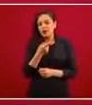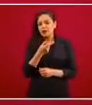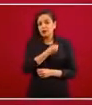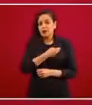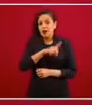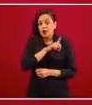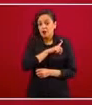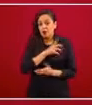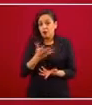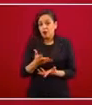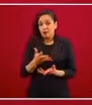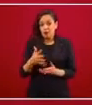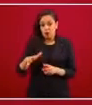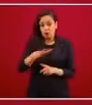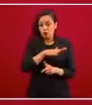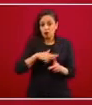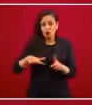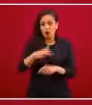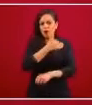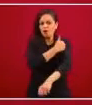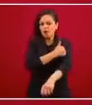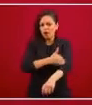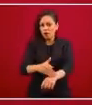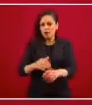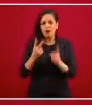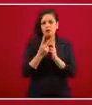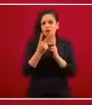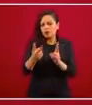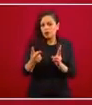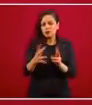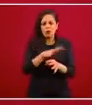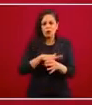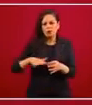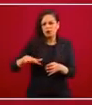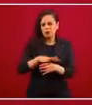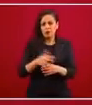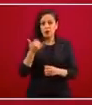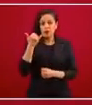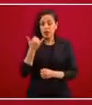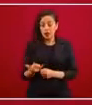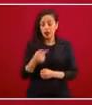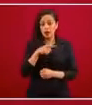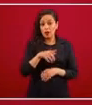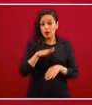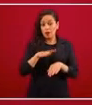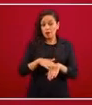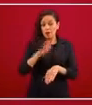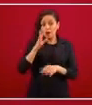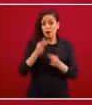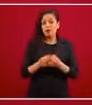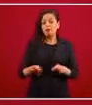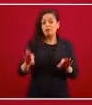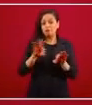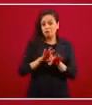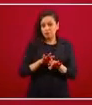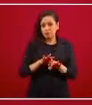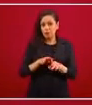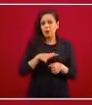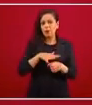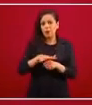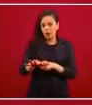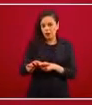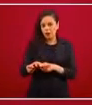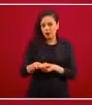make better decisions to protect the health of their family, their neighbors, their communities, and all of us.